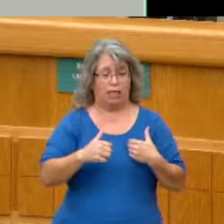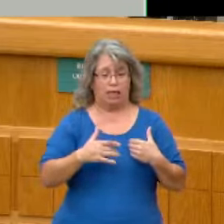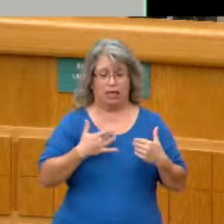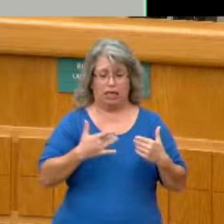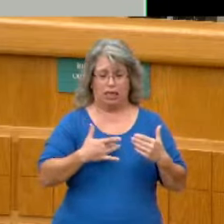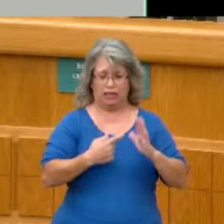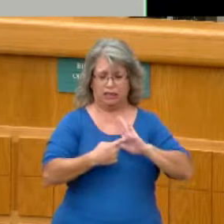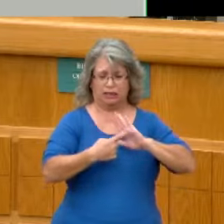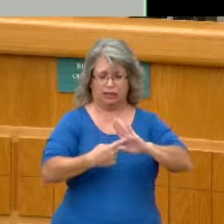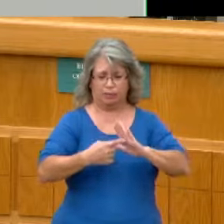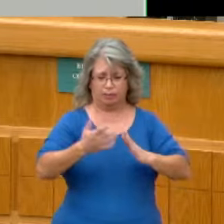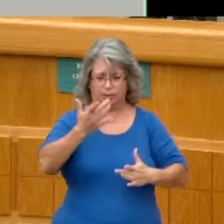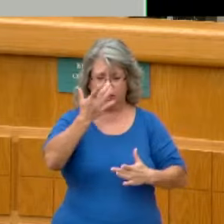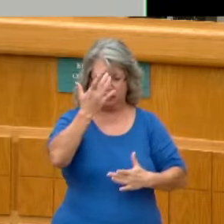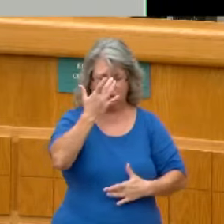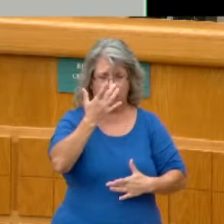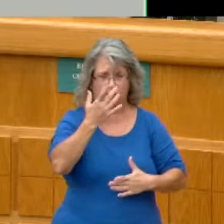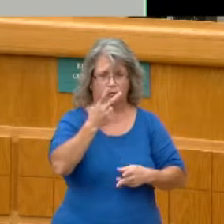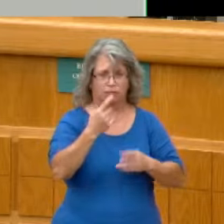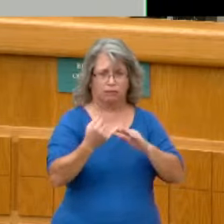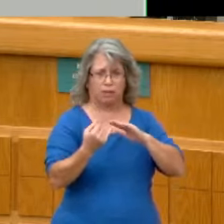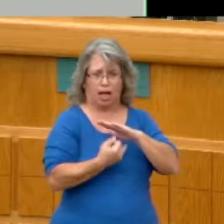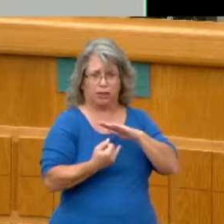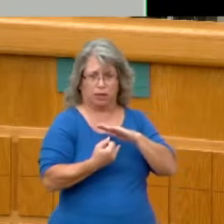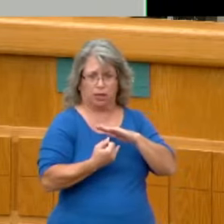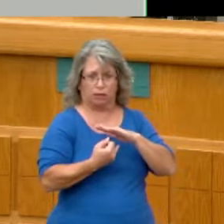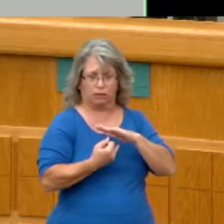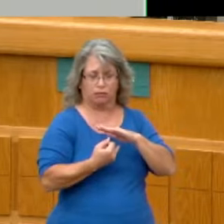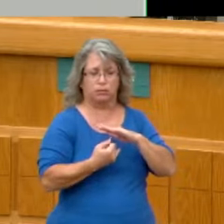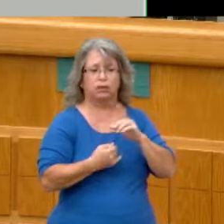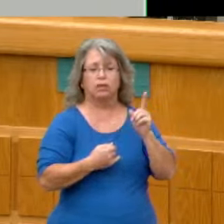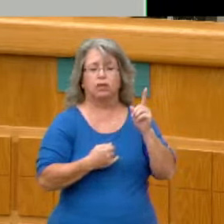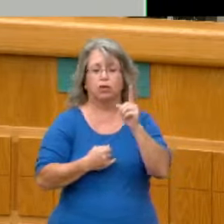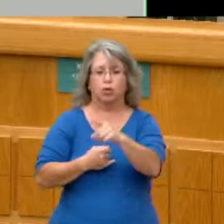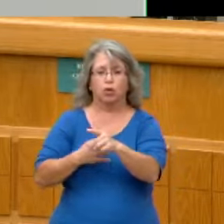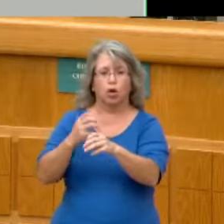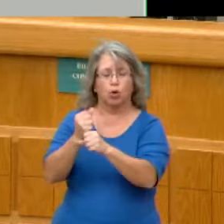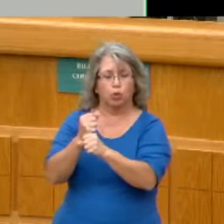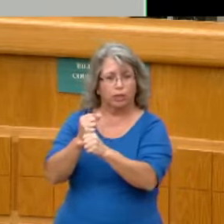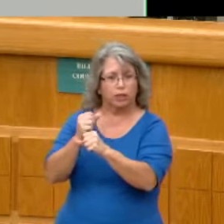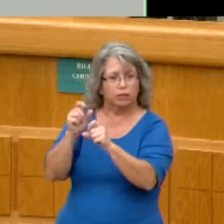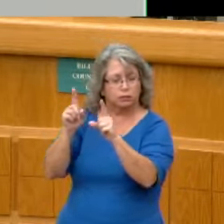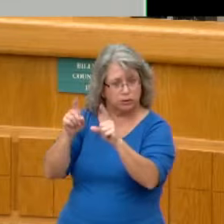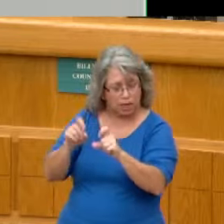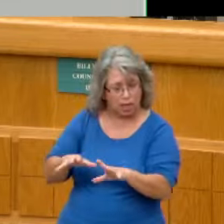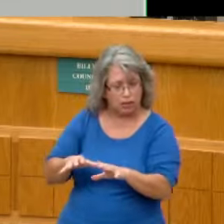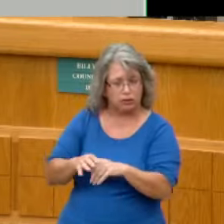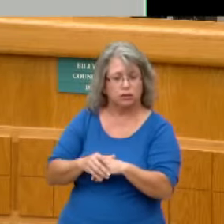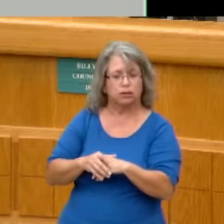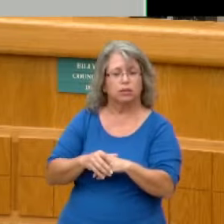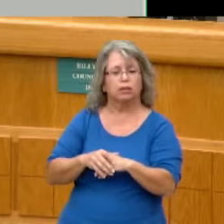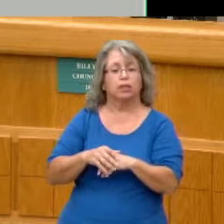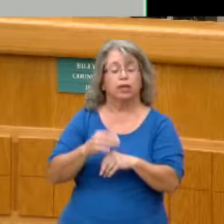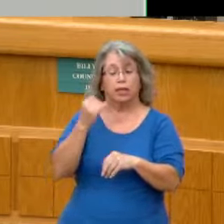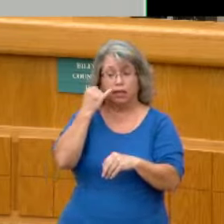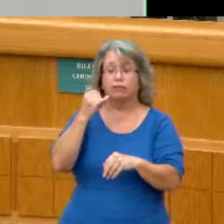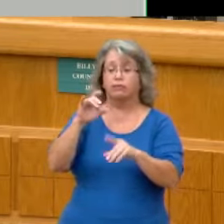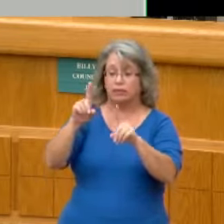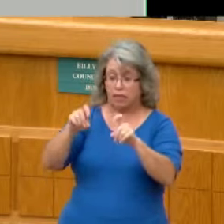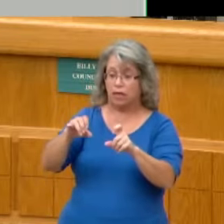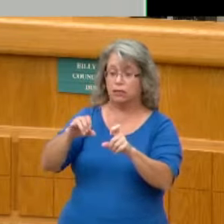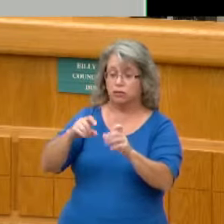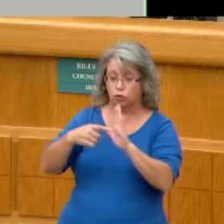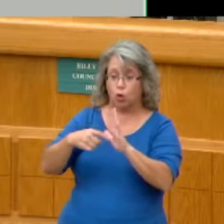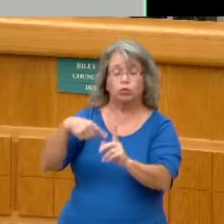Two, get tested. If you test positive, get the presidential treatment and get some of these monoclonal antibodies. They're